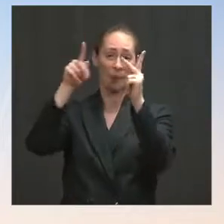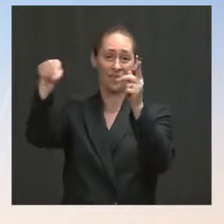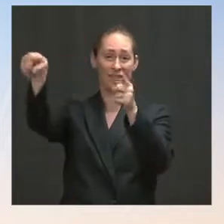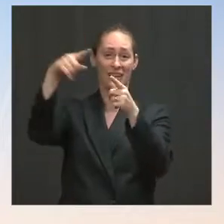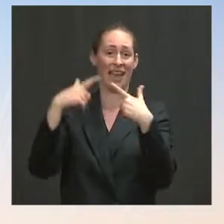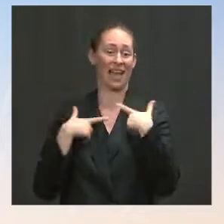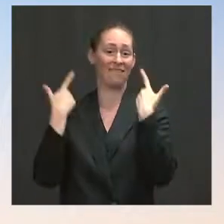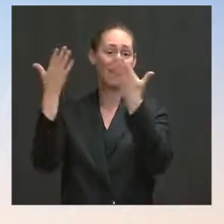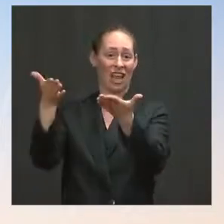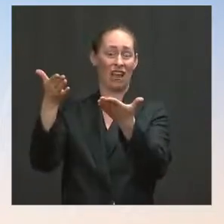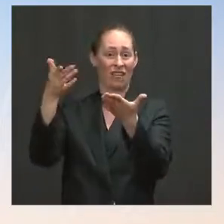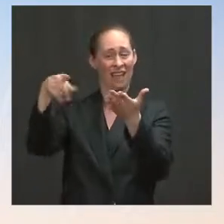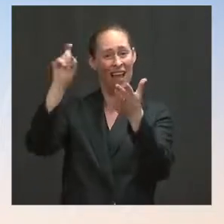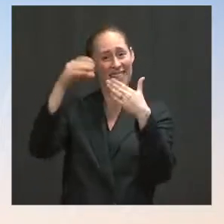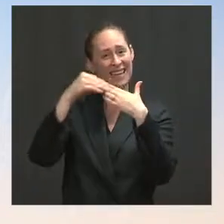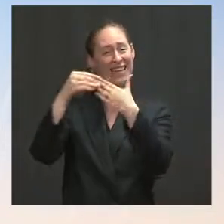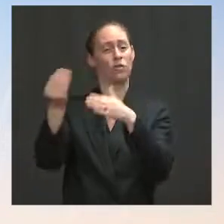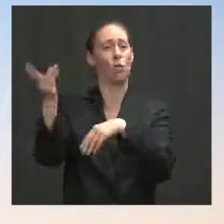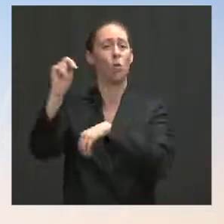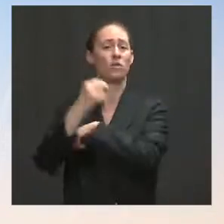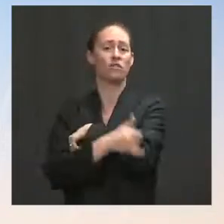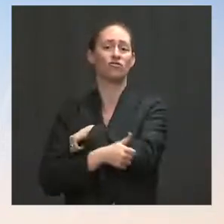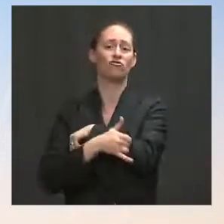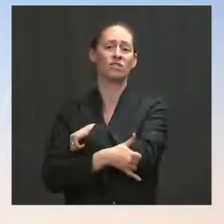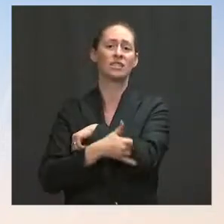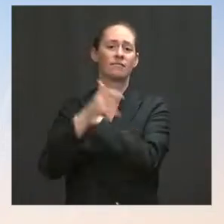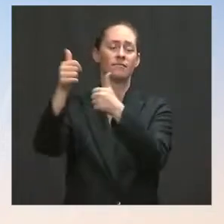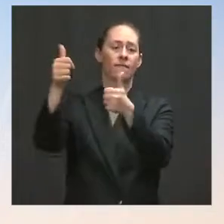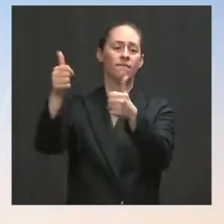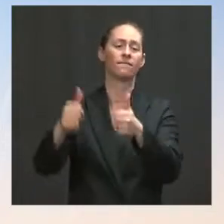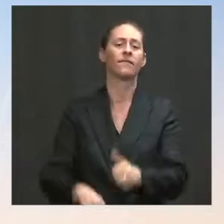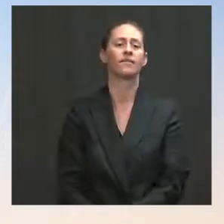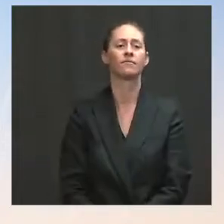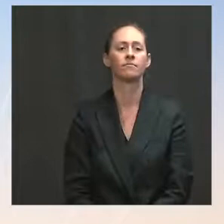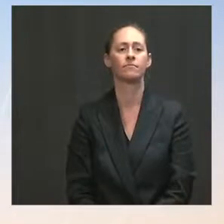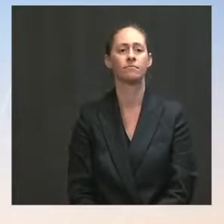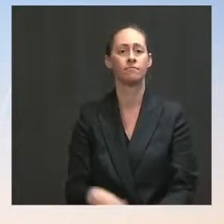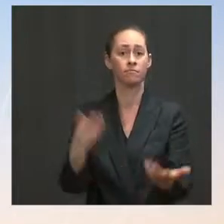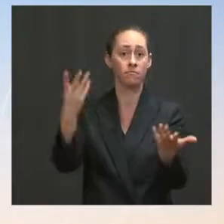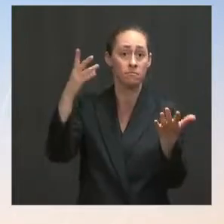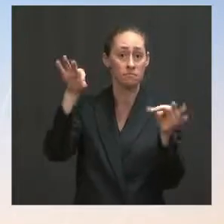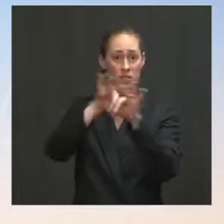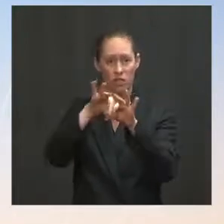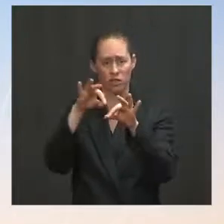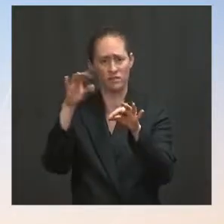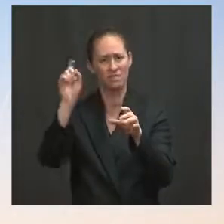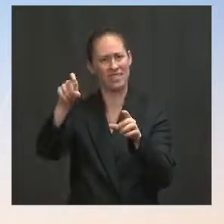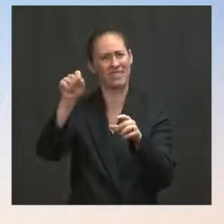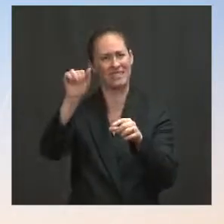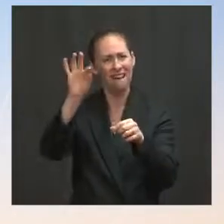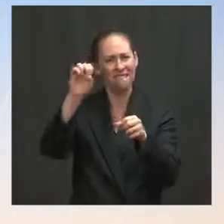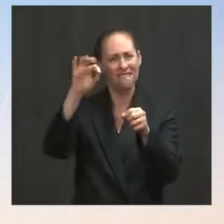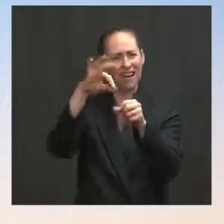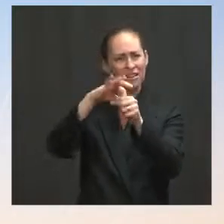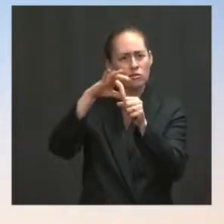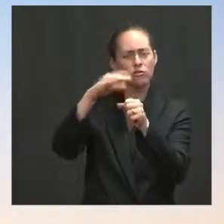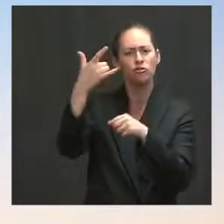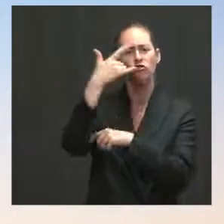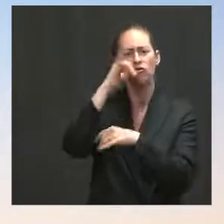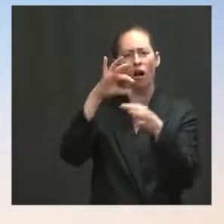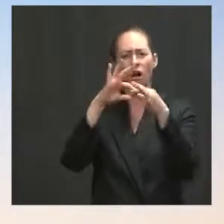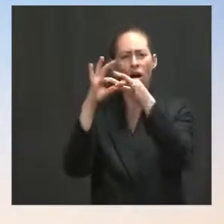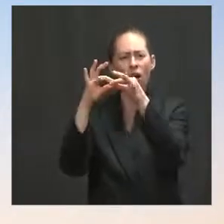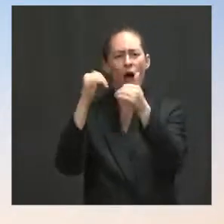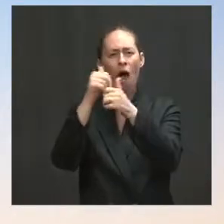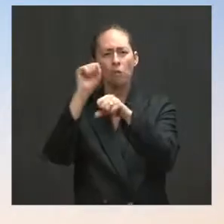the country moving forward. When is it safe to have elections? how will they work together to